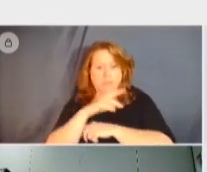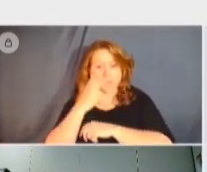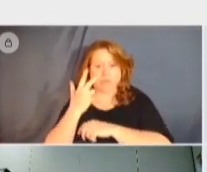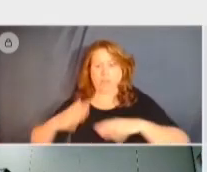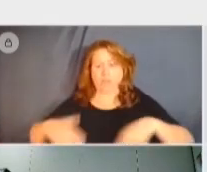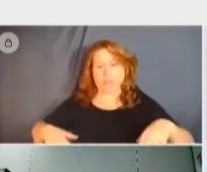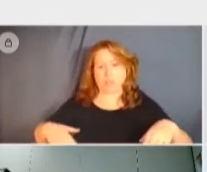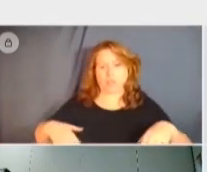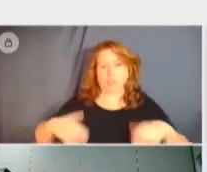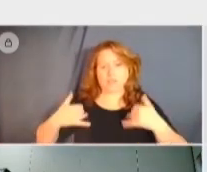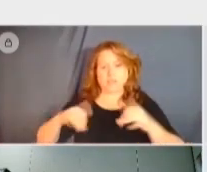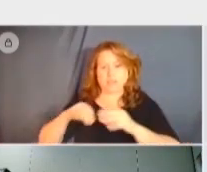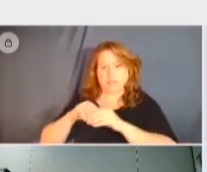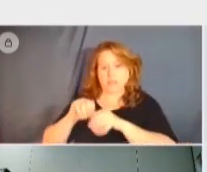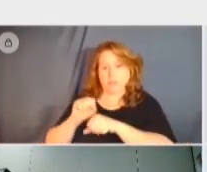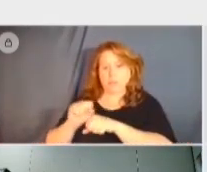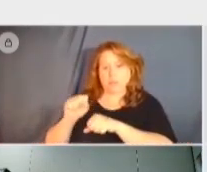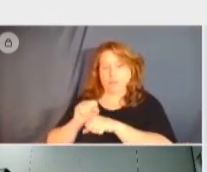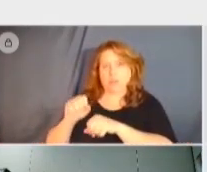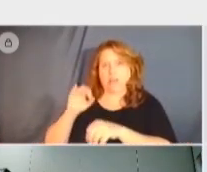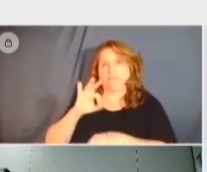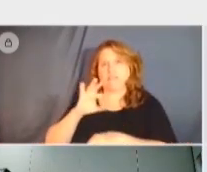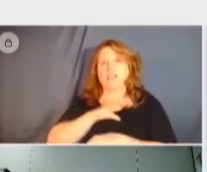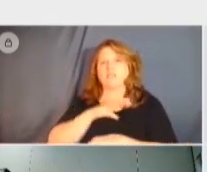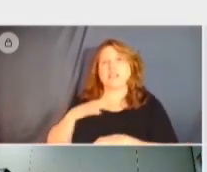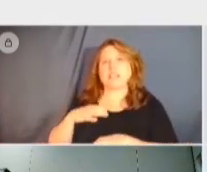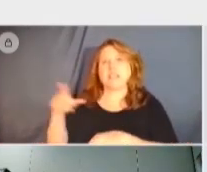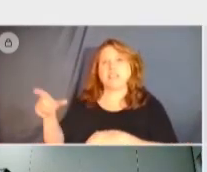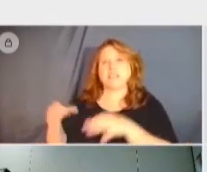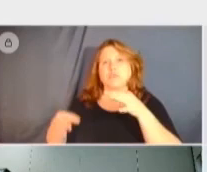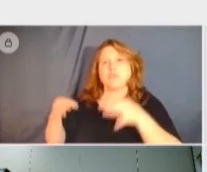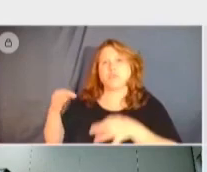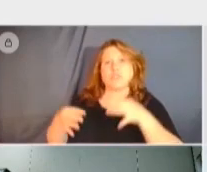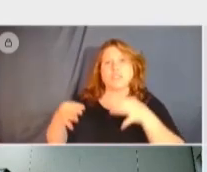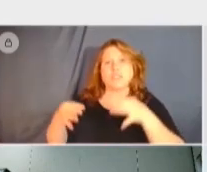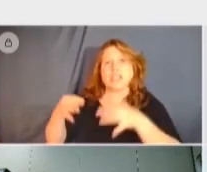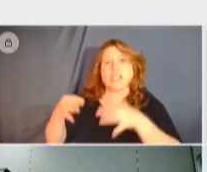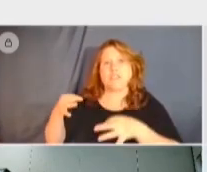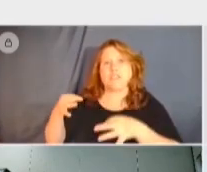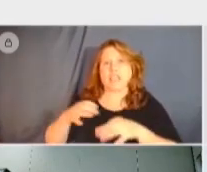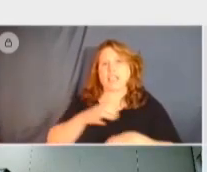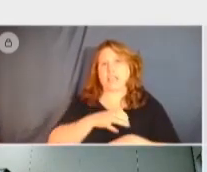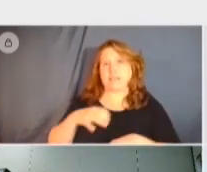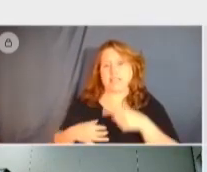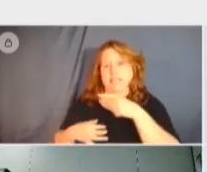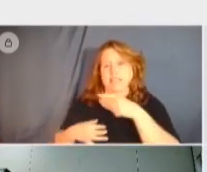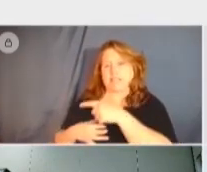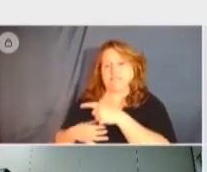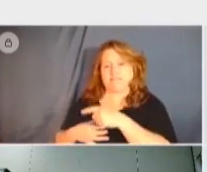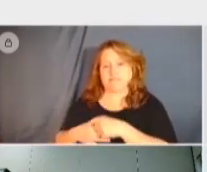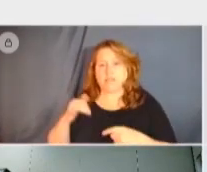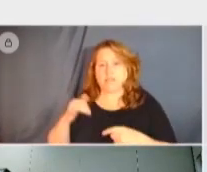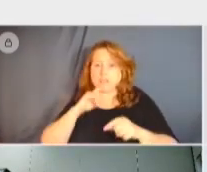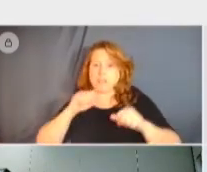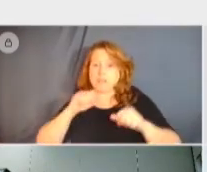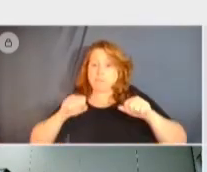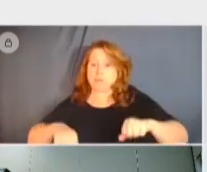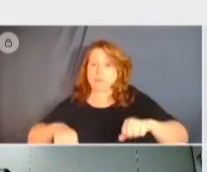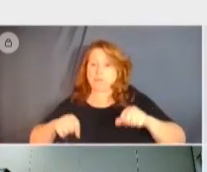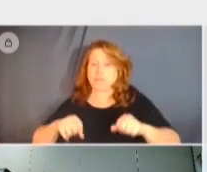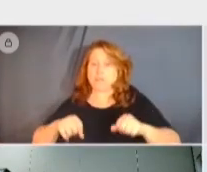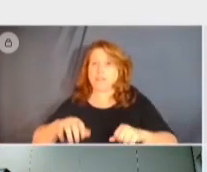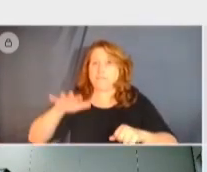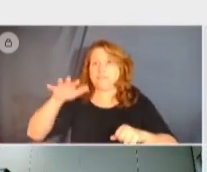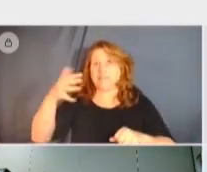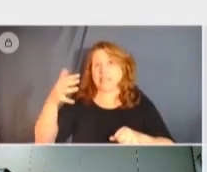the Judiciary Committee of the Assembly and passed the Senate. So there's a potential for five. So just as, you